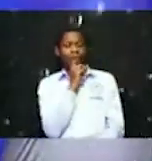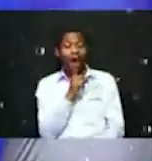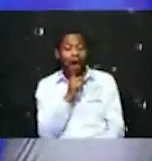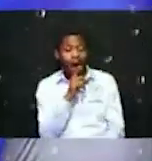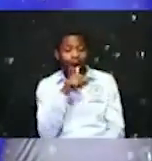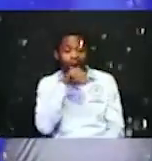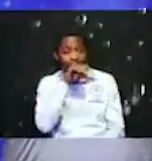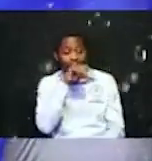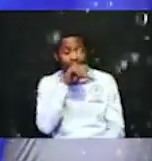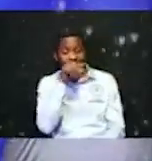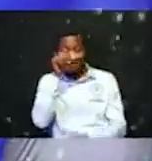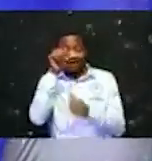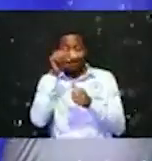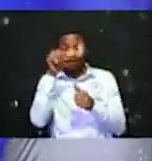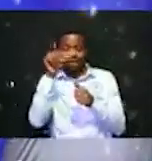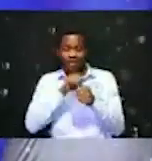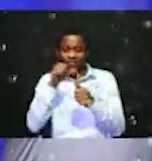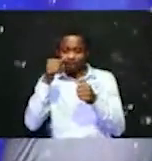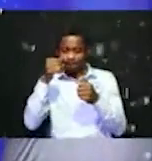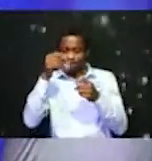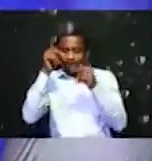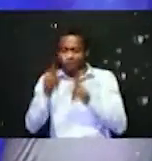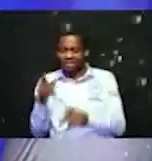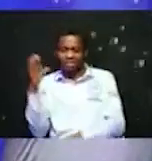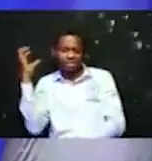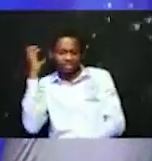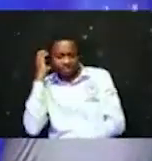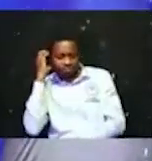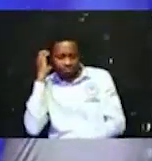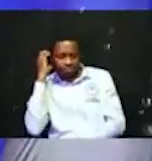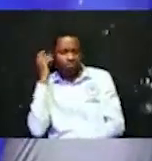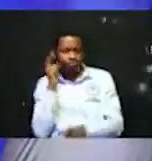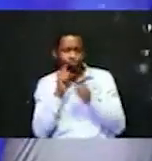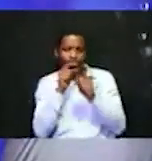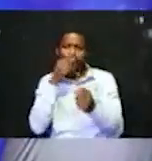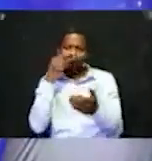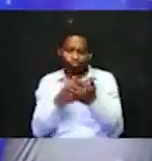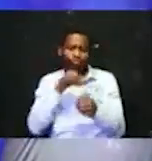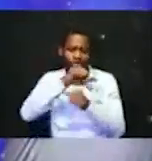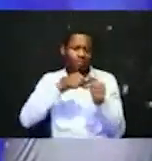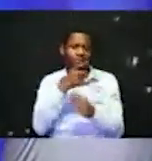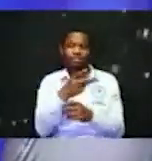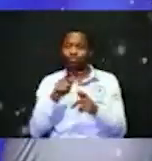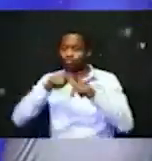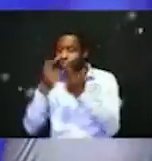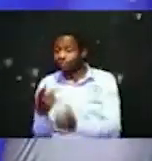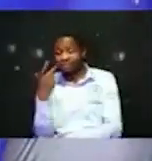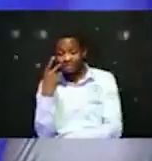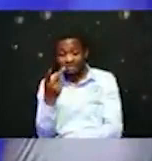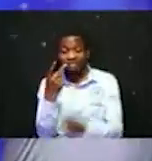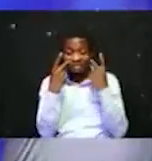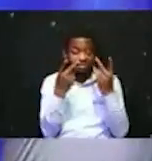Whoever heard me spoke well of me, and those who saw me commended me. Na